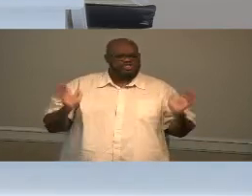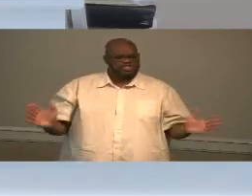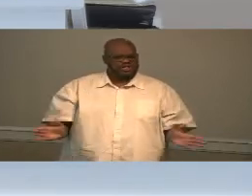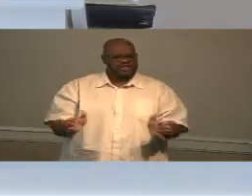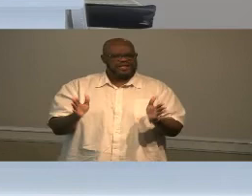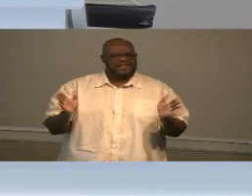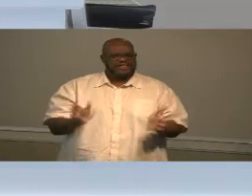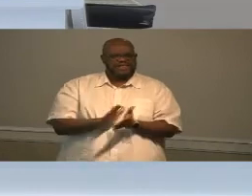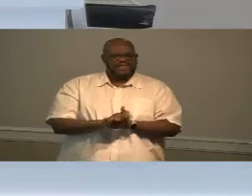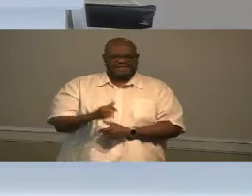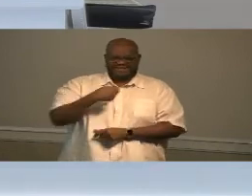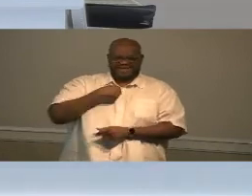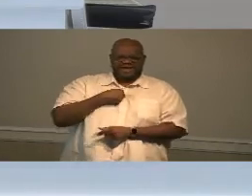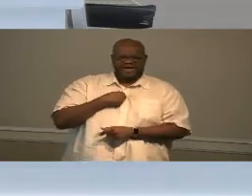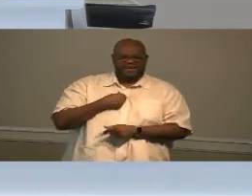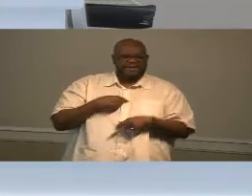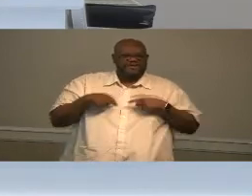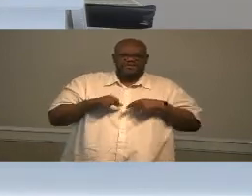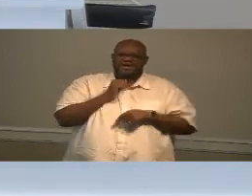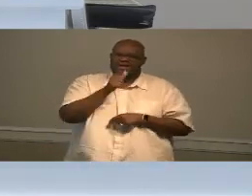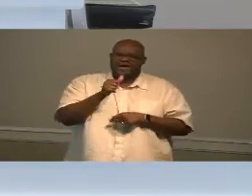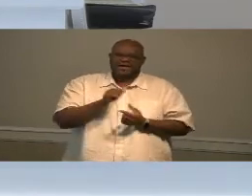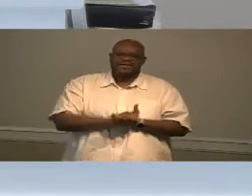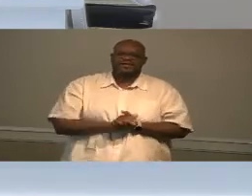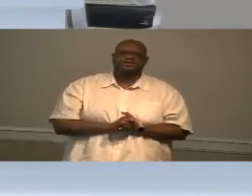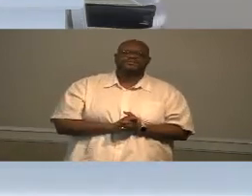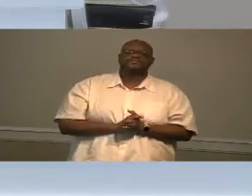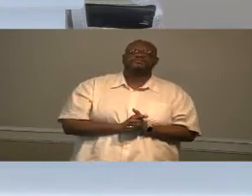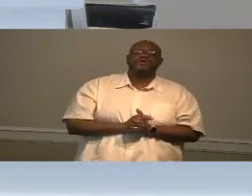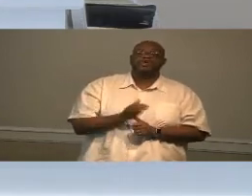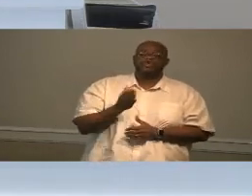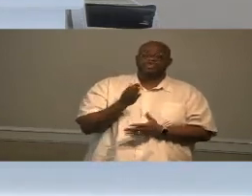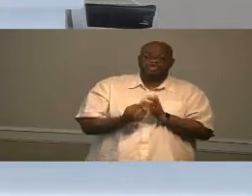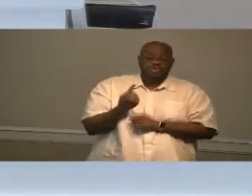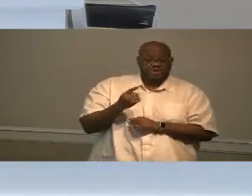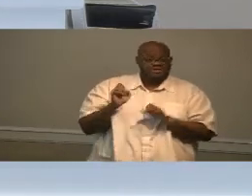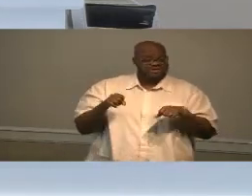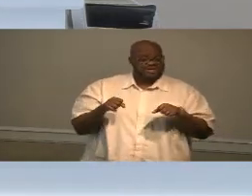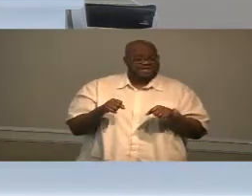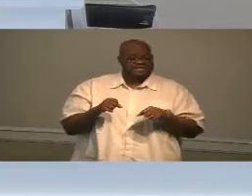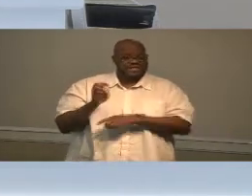It is I, be not afraid. But somebody can attest to the fact